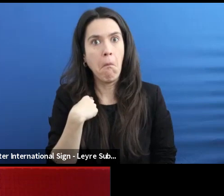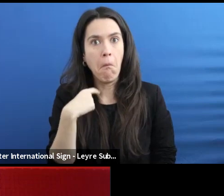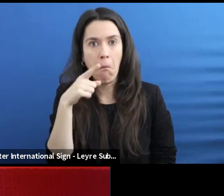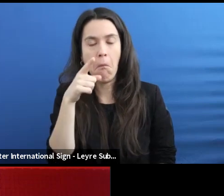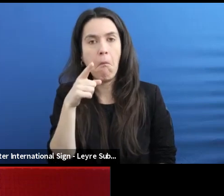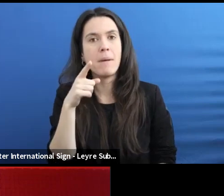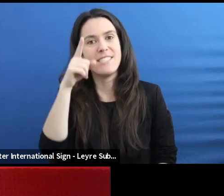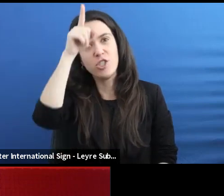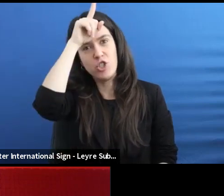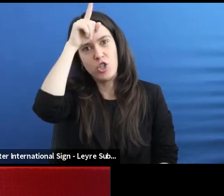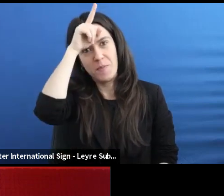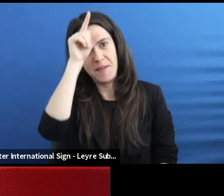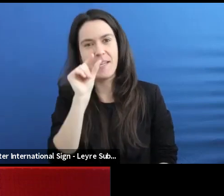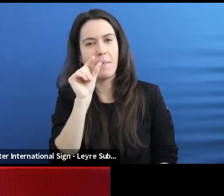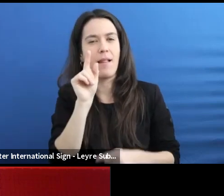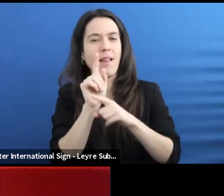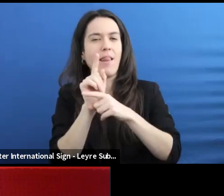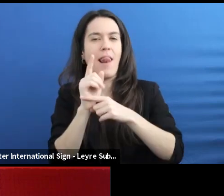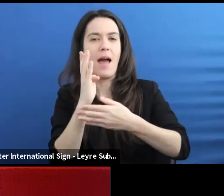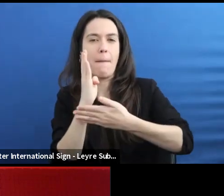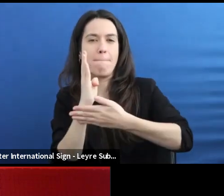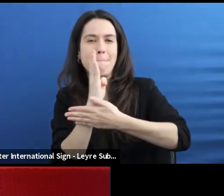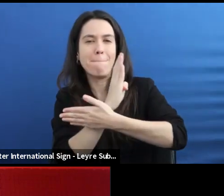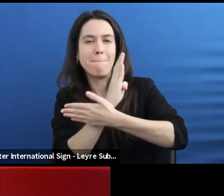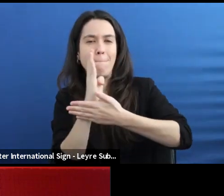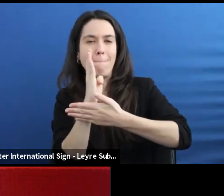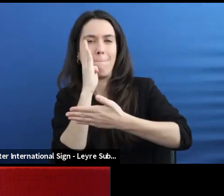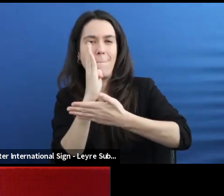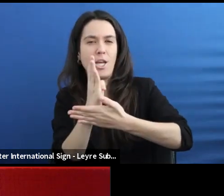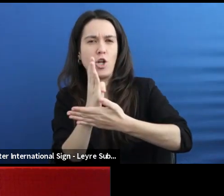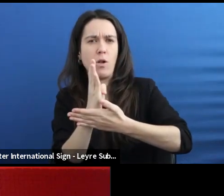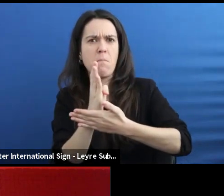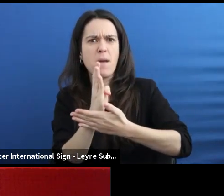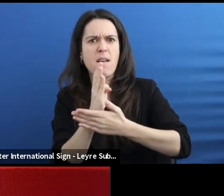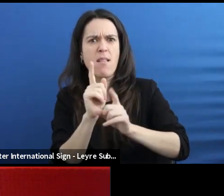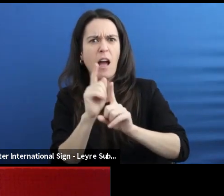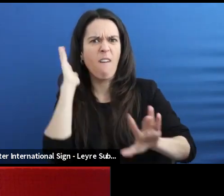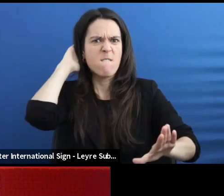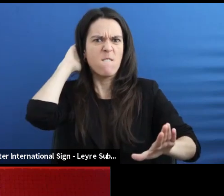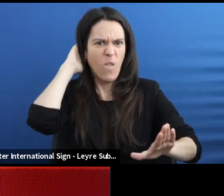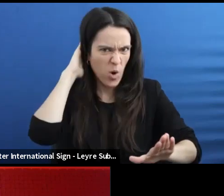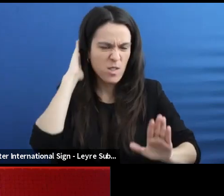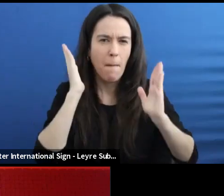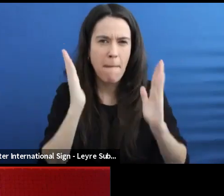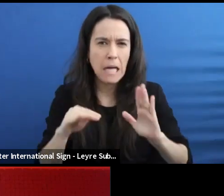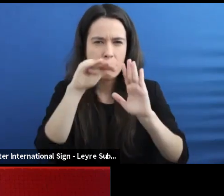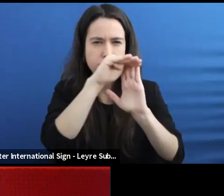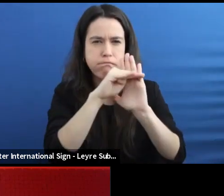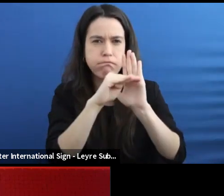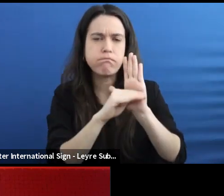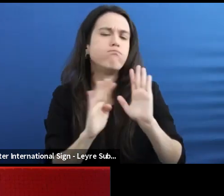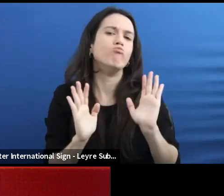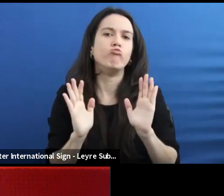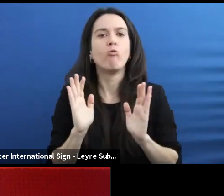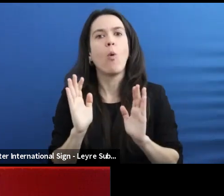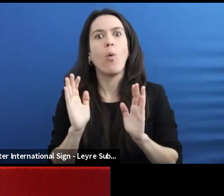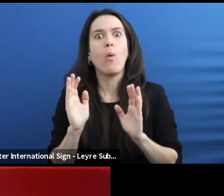as you describe and not so much impose restrictions on the cultural sector, but by way of